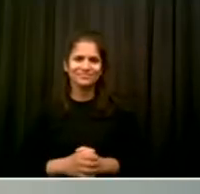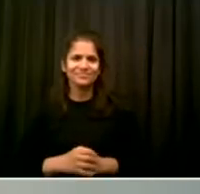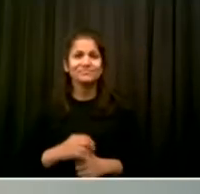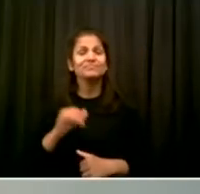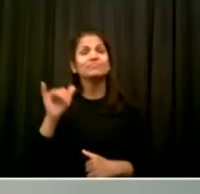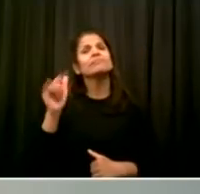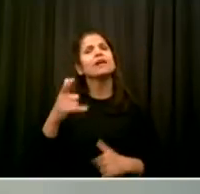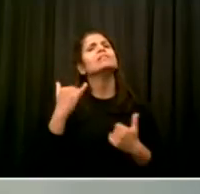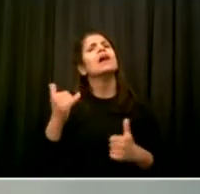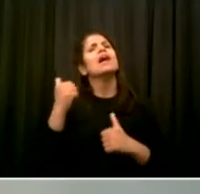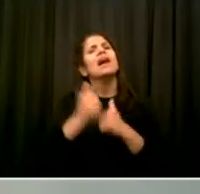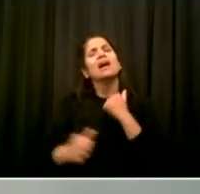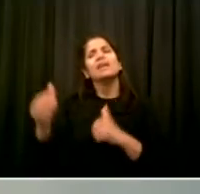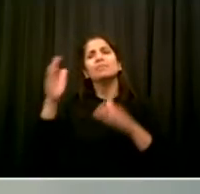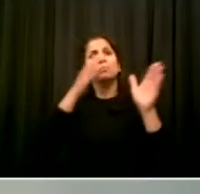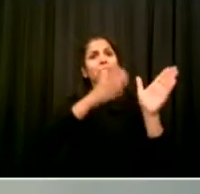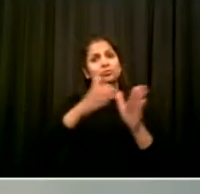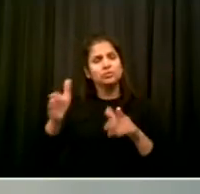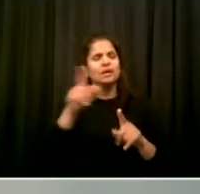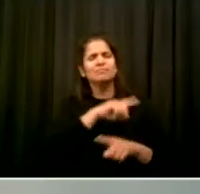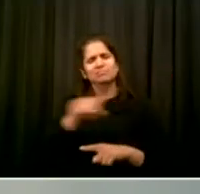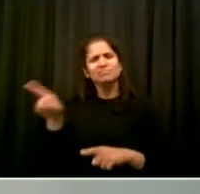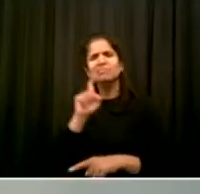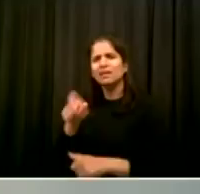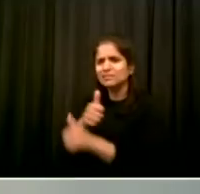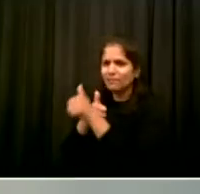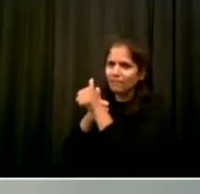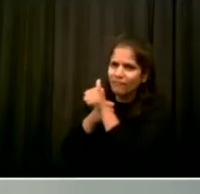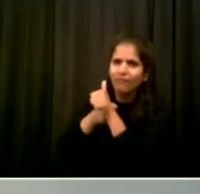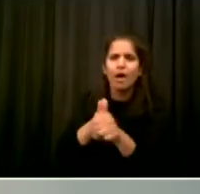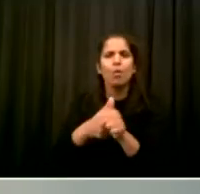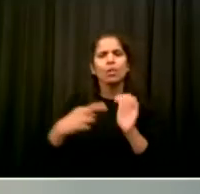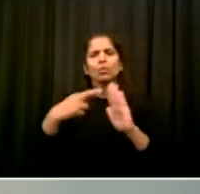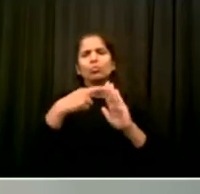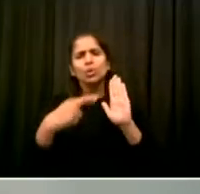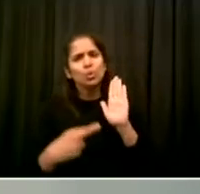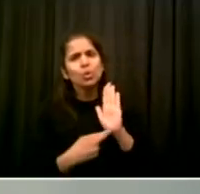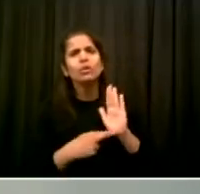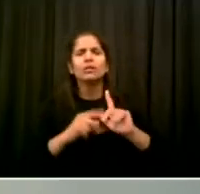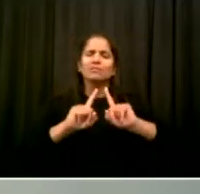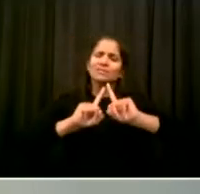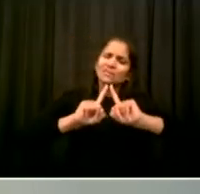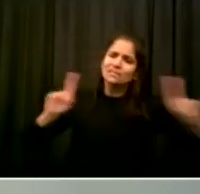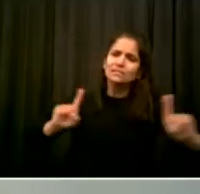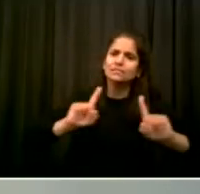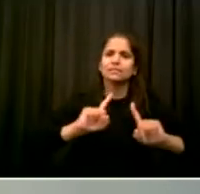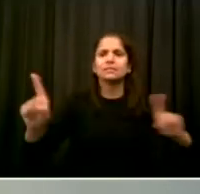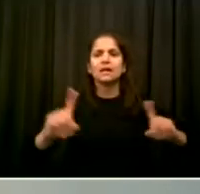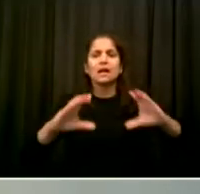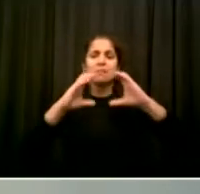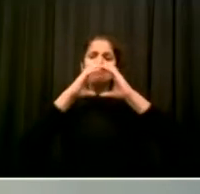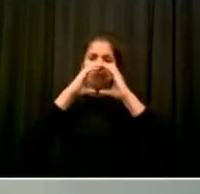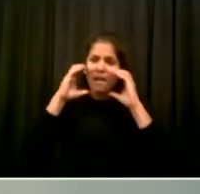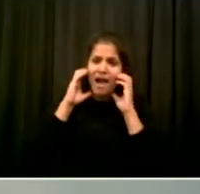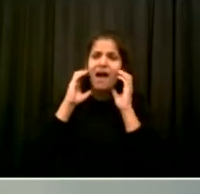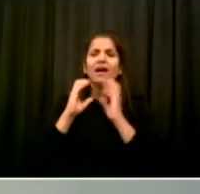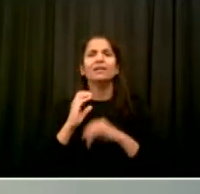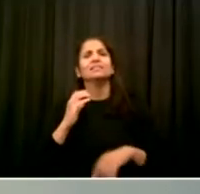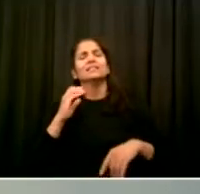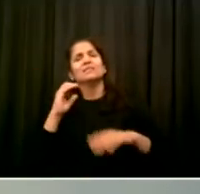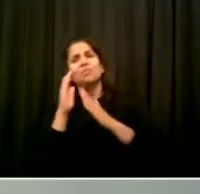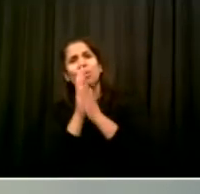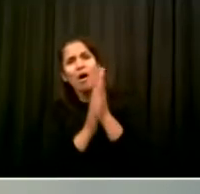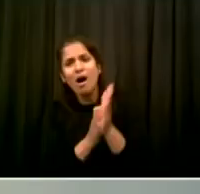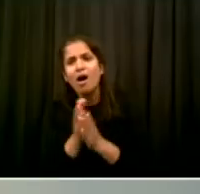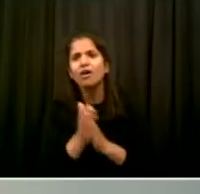social distance and face coverings is a great way for us all to protect one another. And we will make decisions